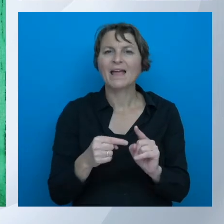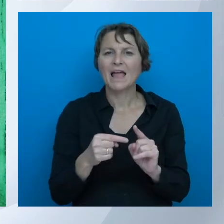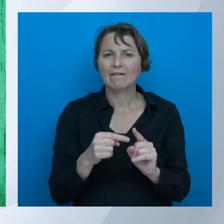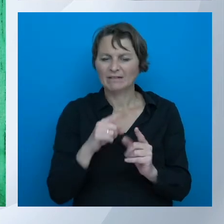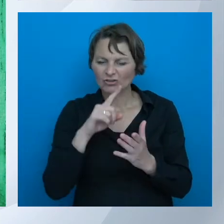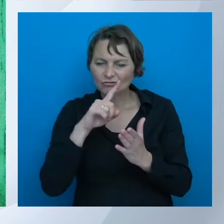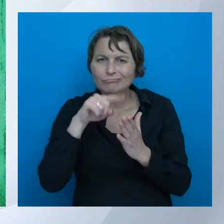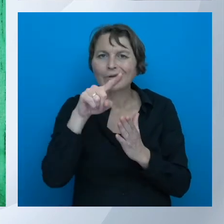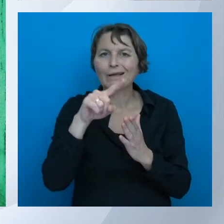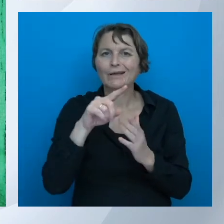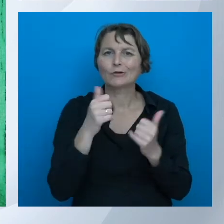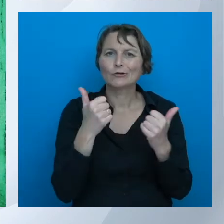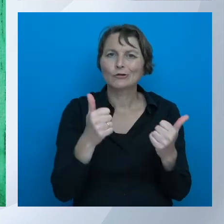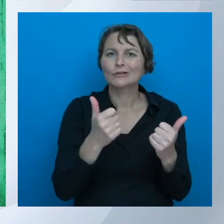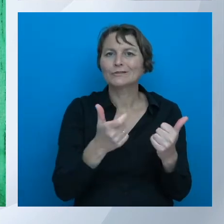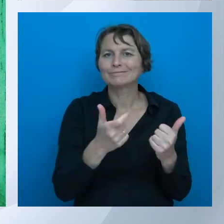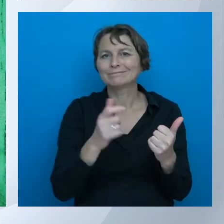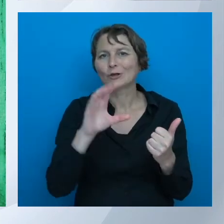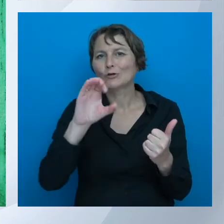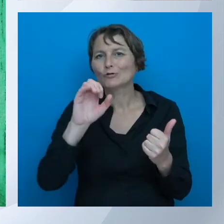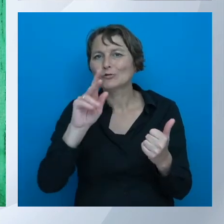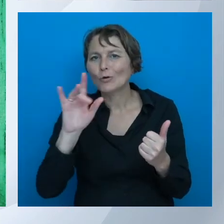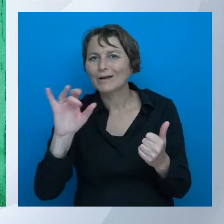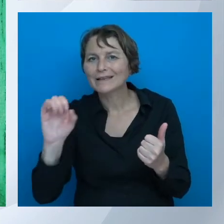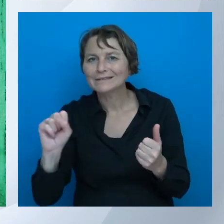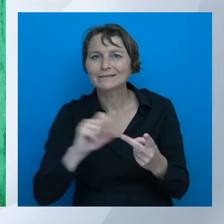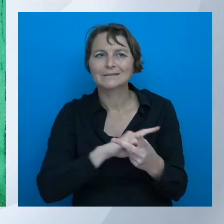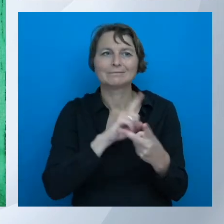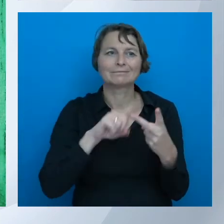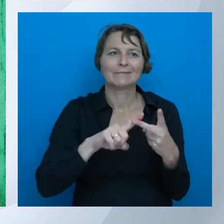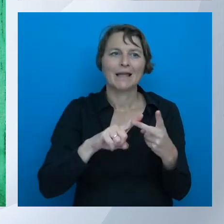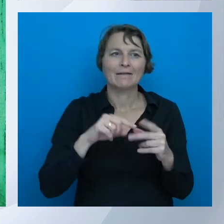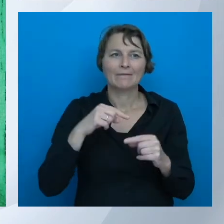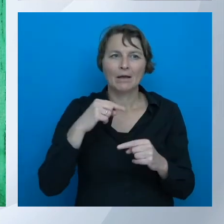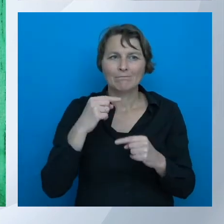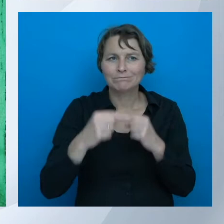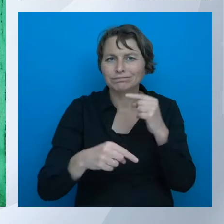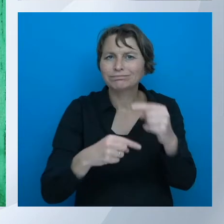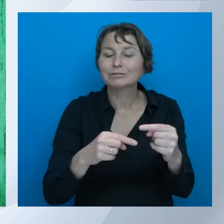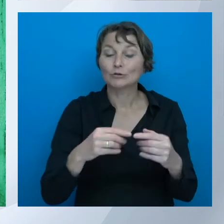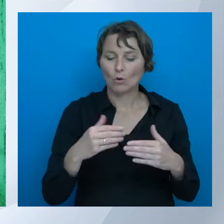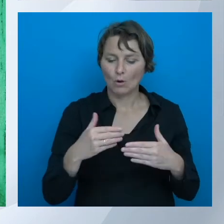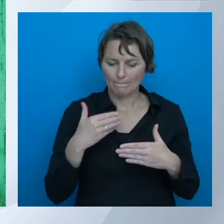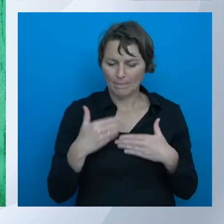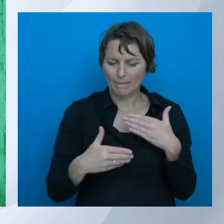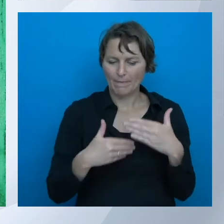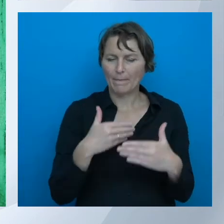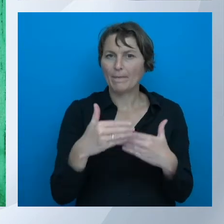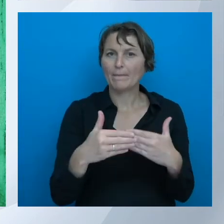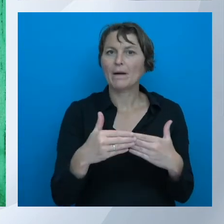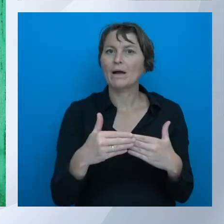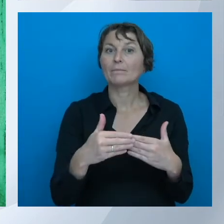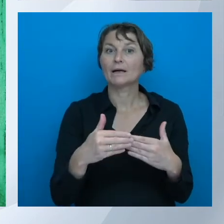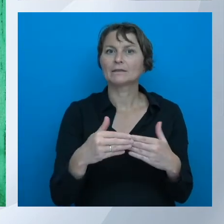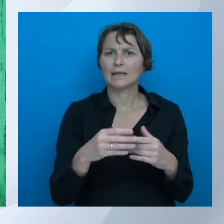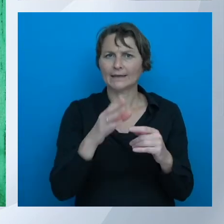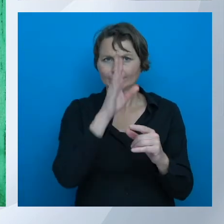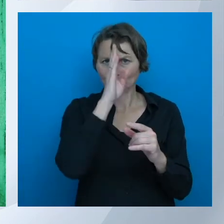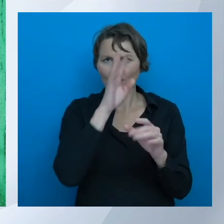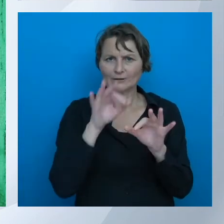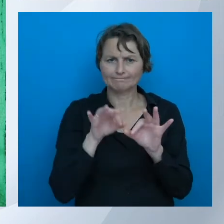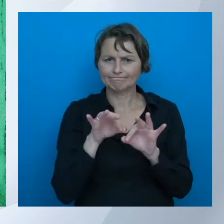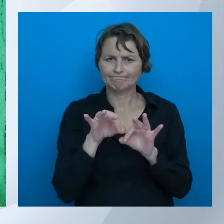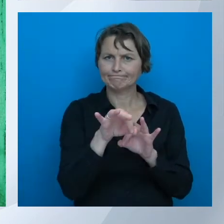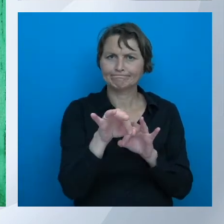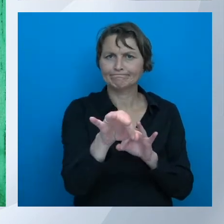cookies. It might do redirection if you want, but, well, OAuth implicit flow is nothing new there. What you can also do is you can do some